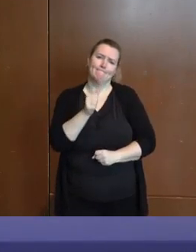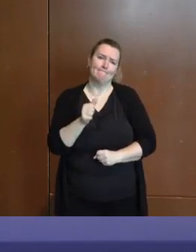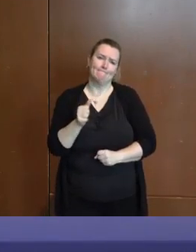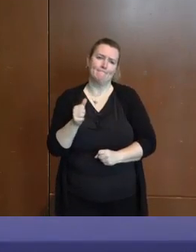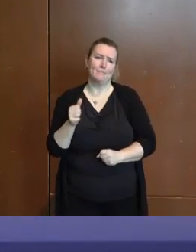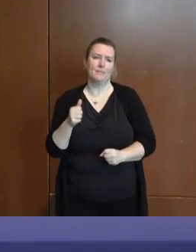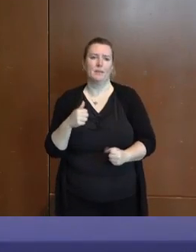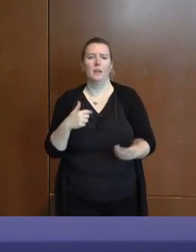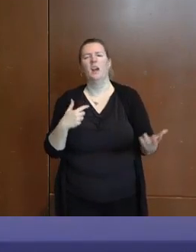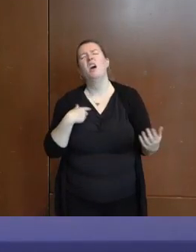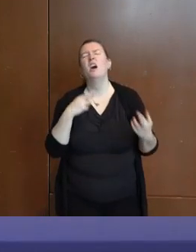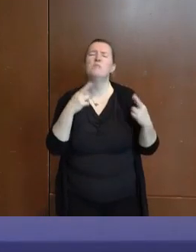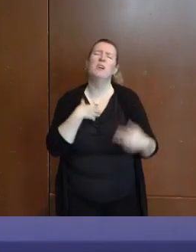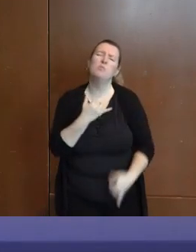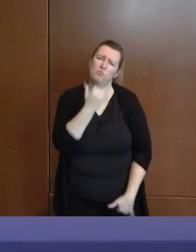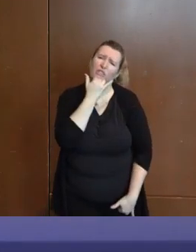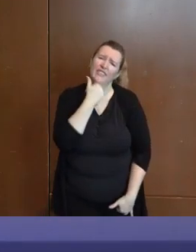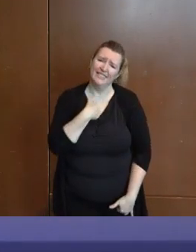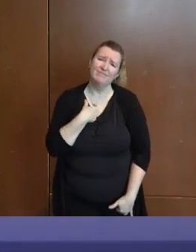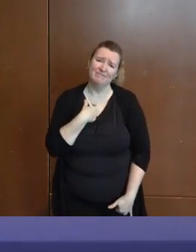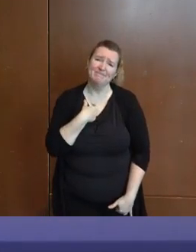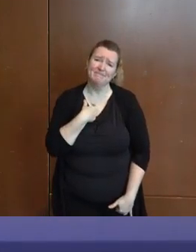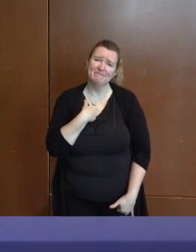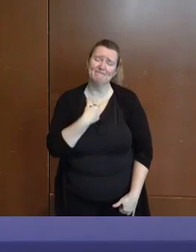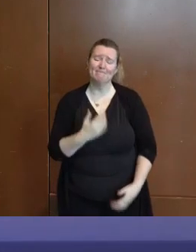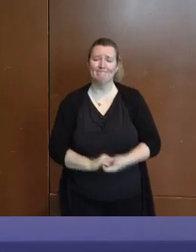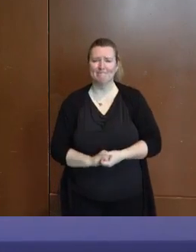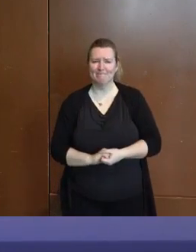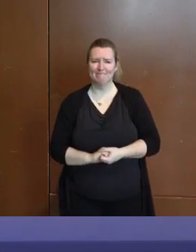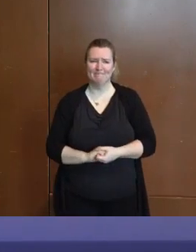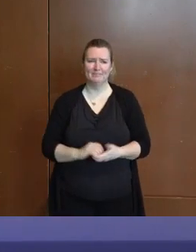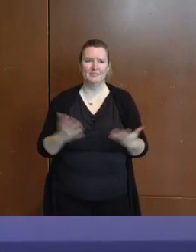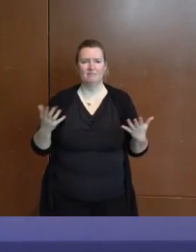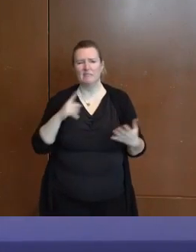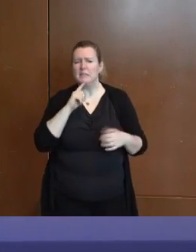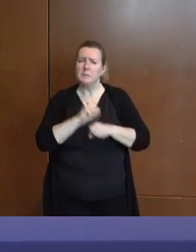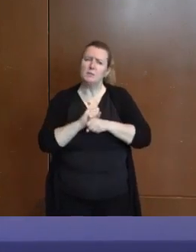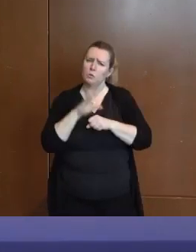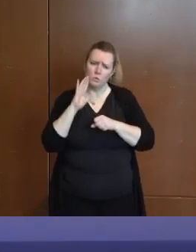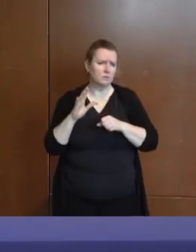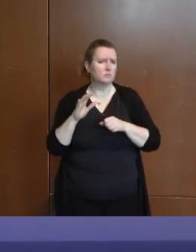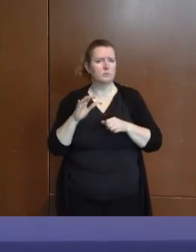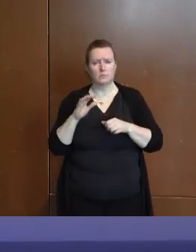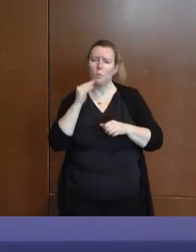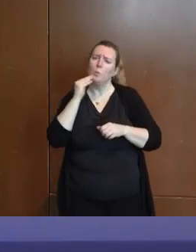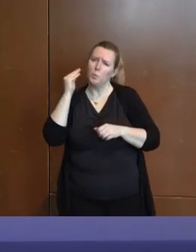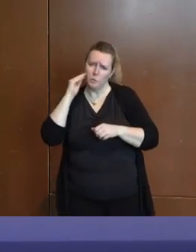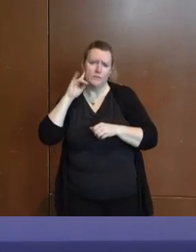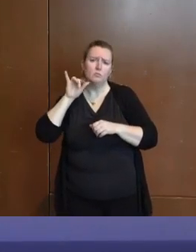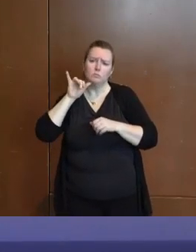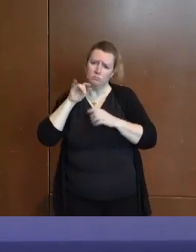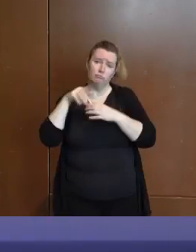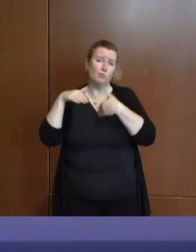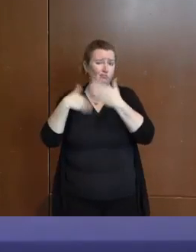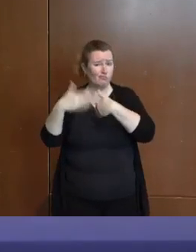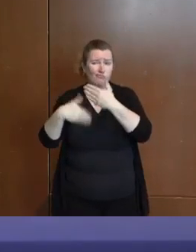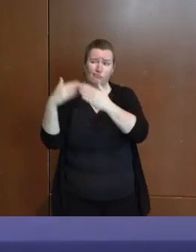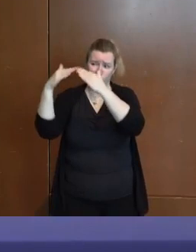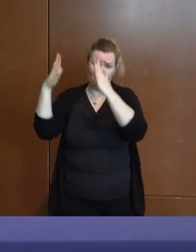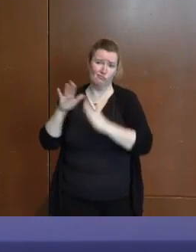But this is a marathon. We're going to be hunkered down for a while. So this notion of finding ways to